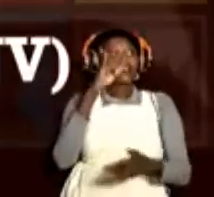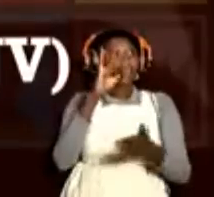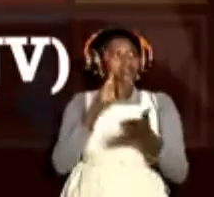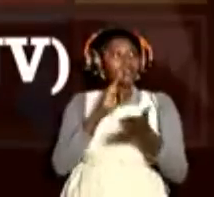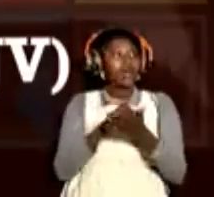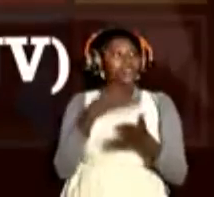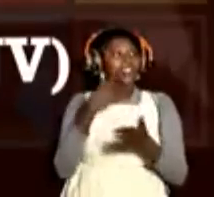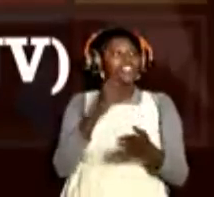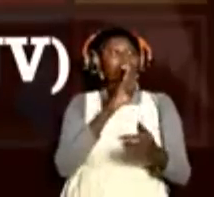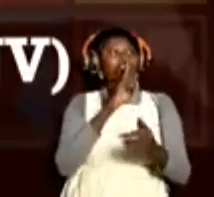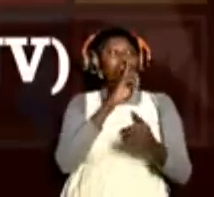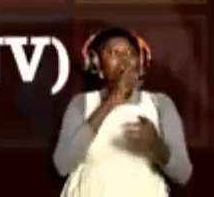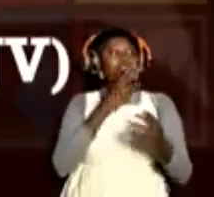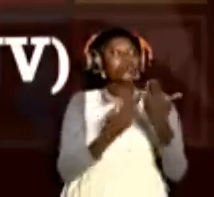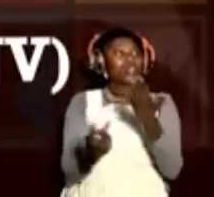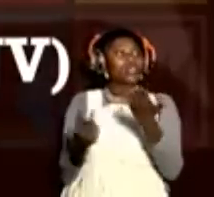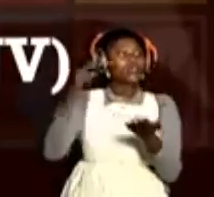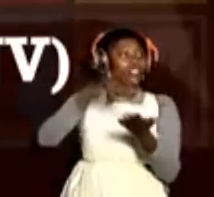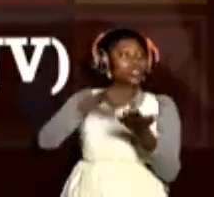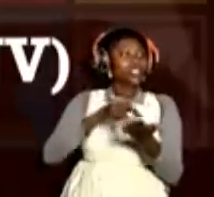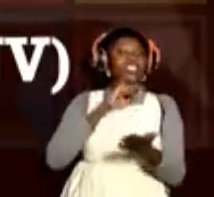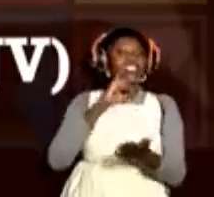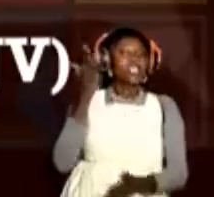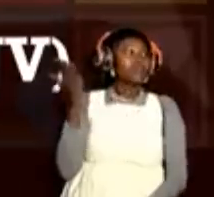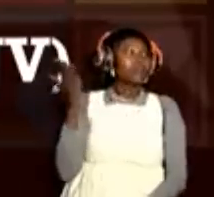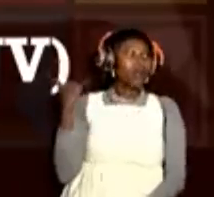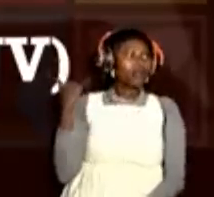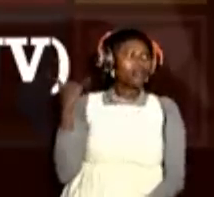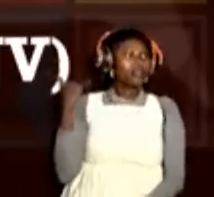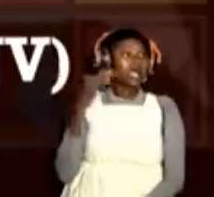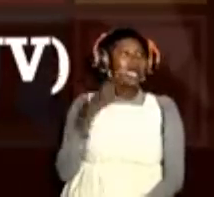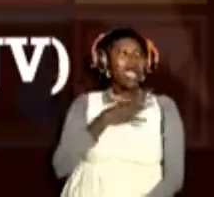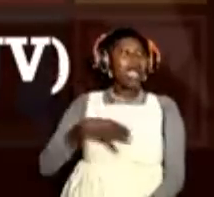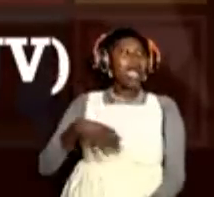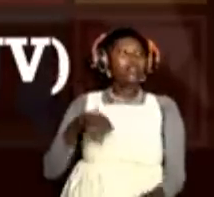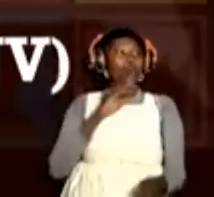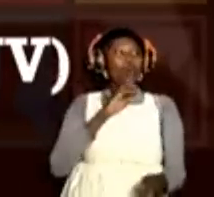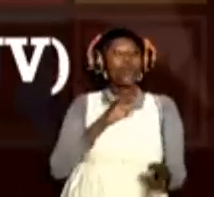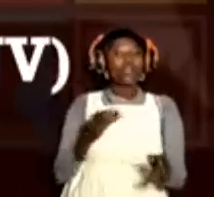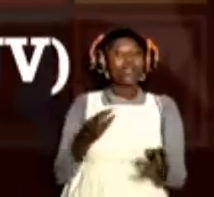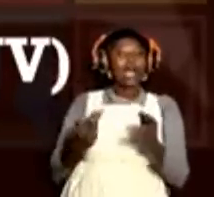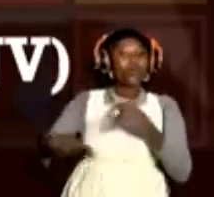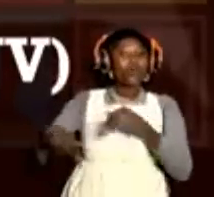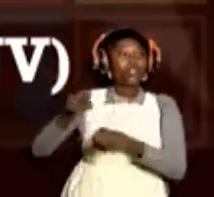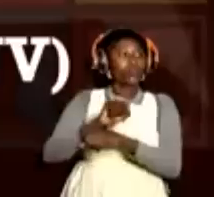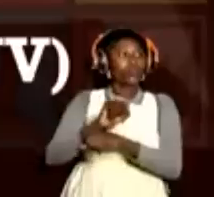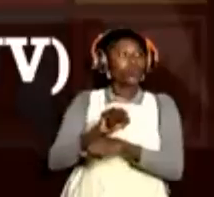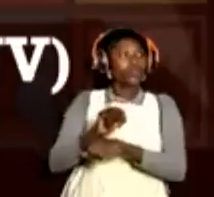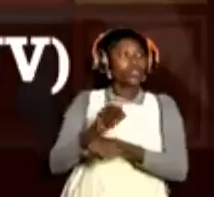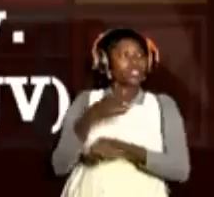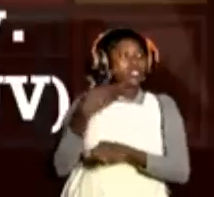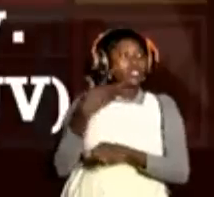the resurrection is past already, and overthrow the faith of some.